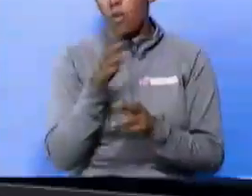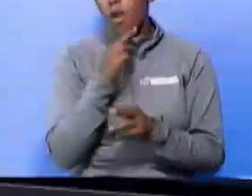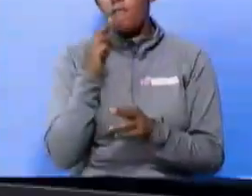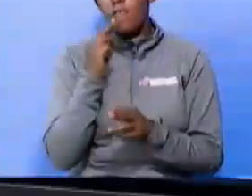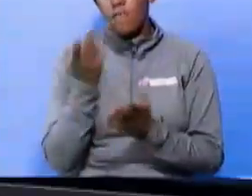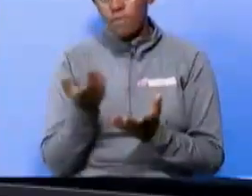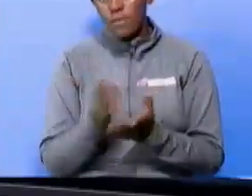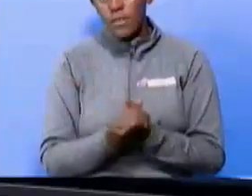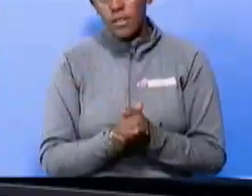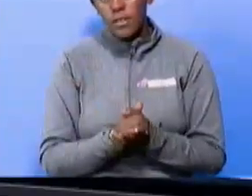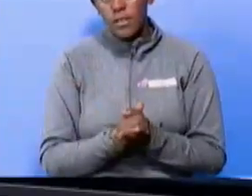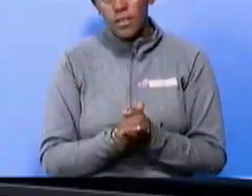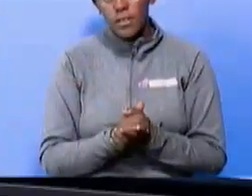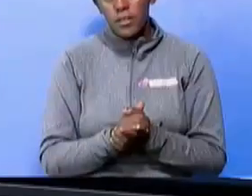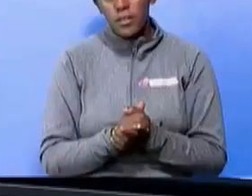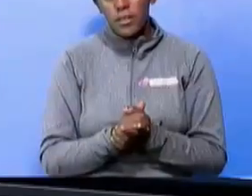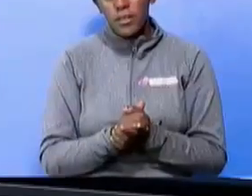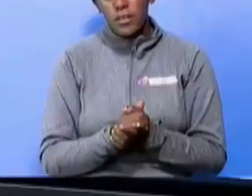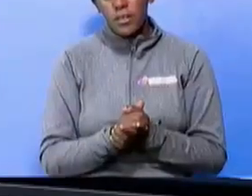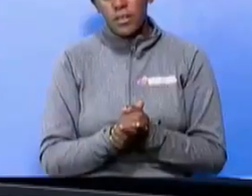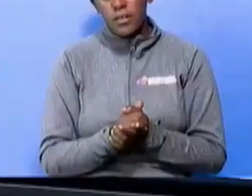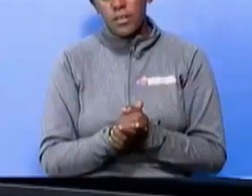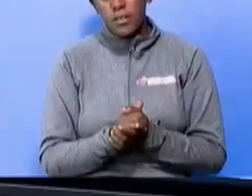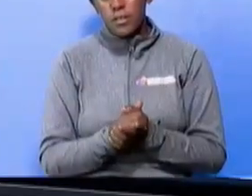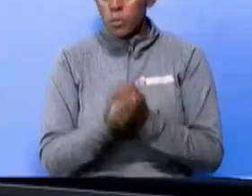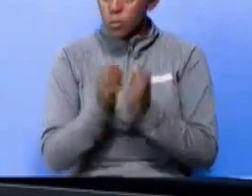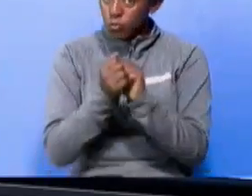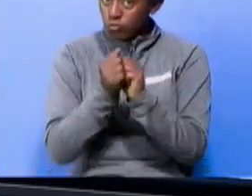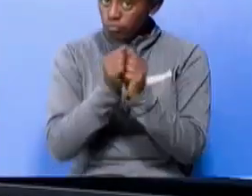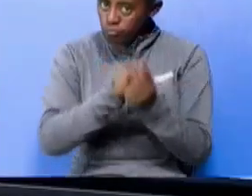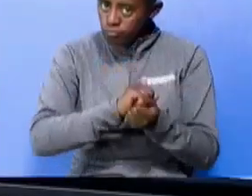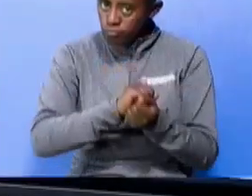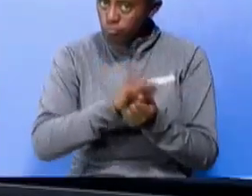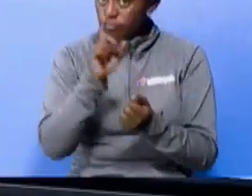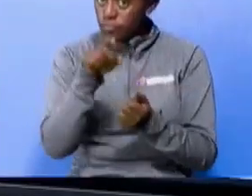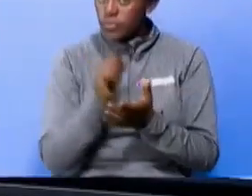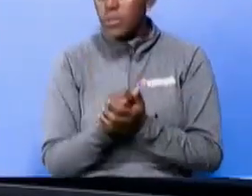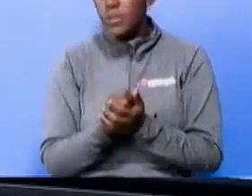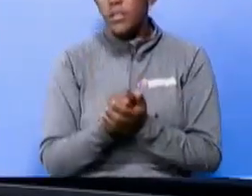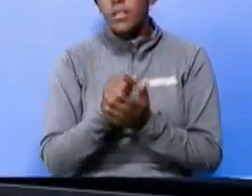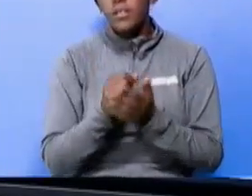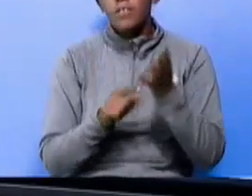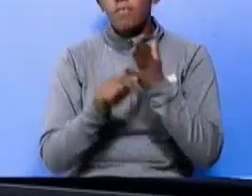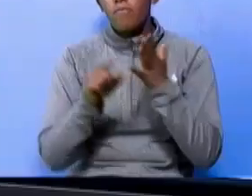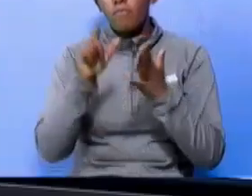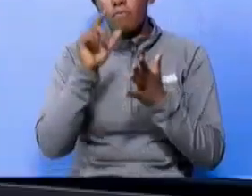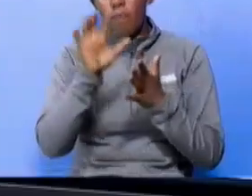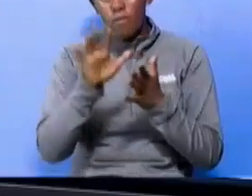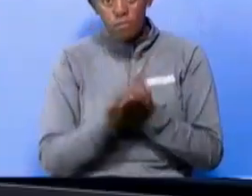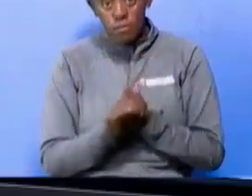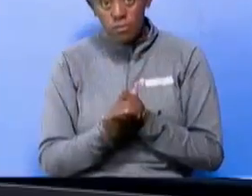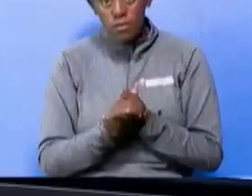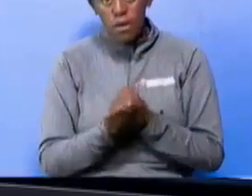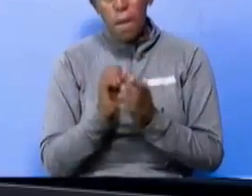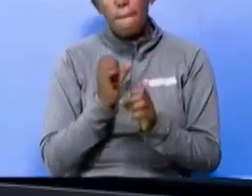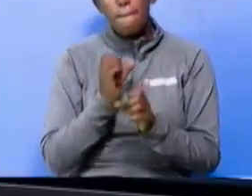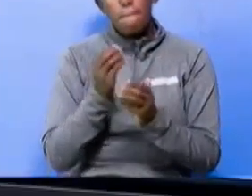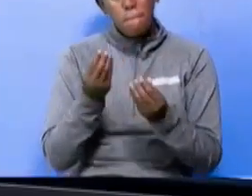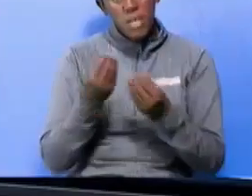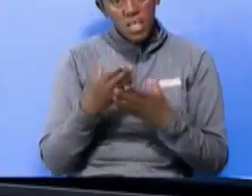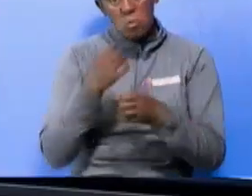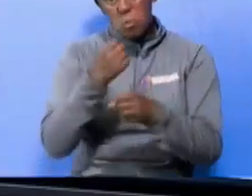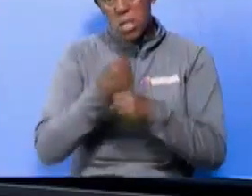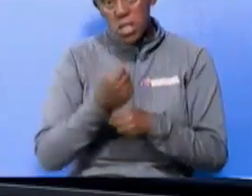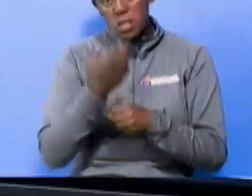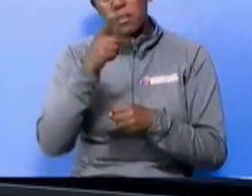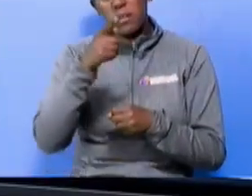too. So how do you change it? Number 5, that is bring. Sure,